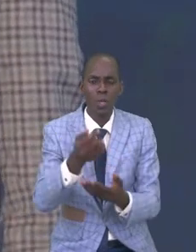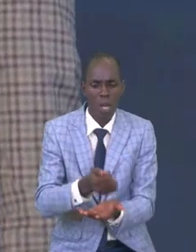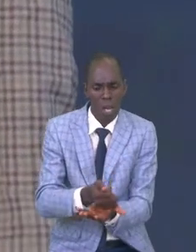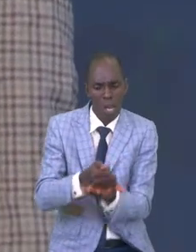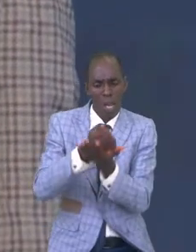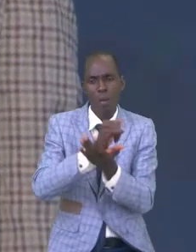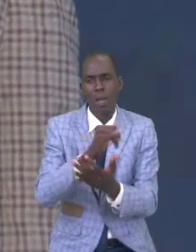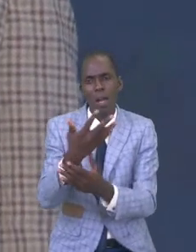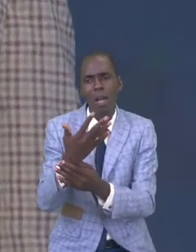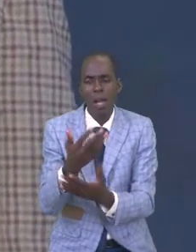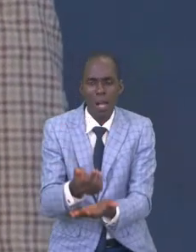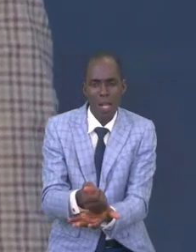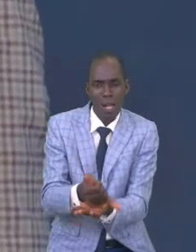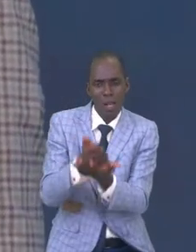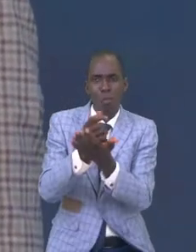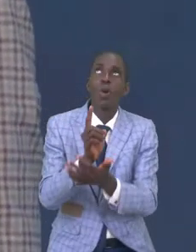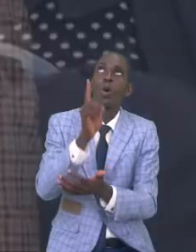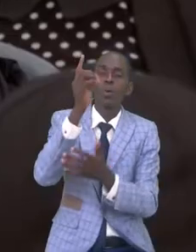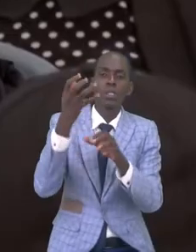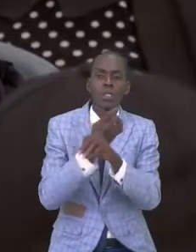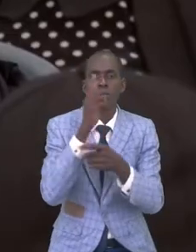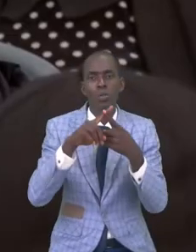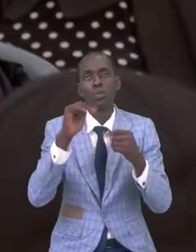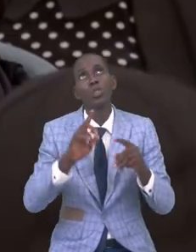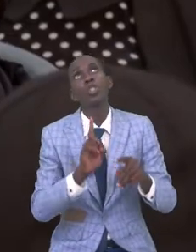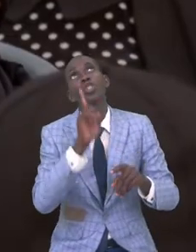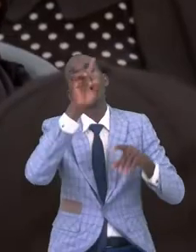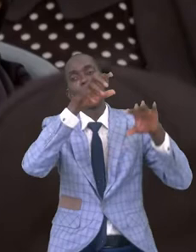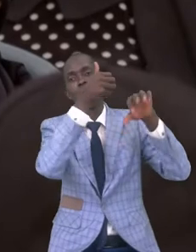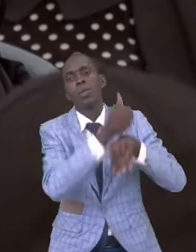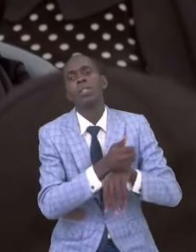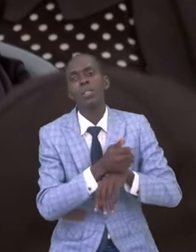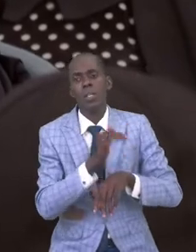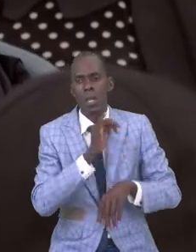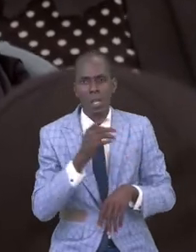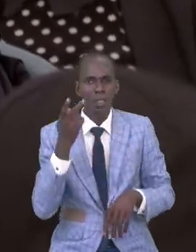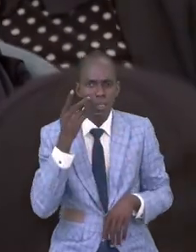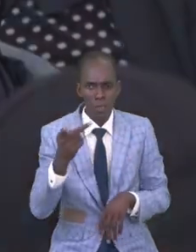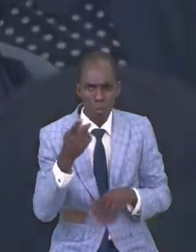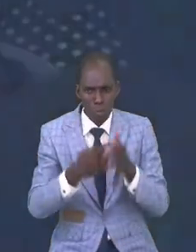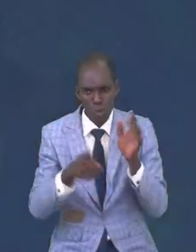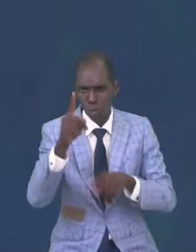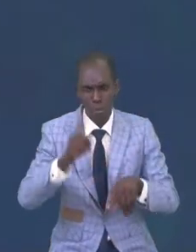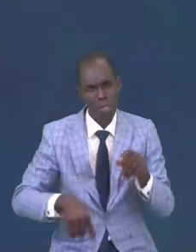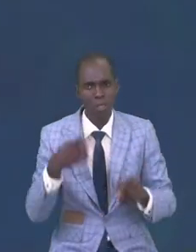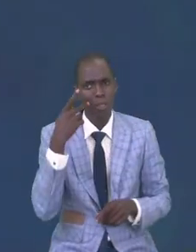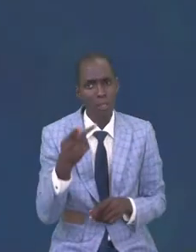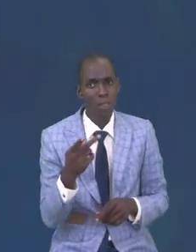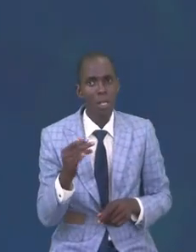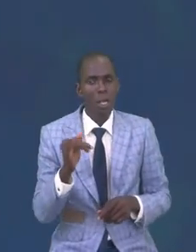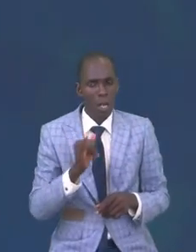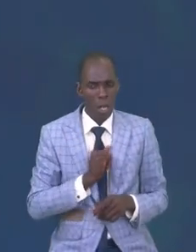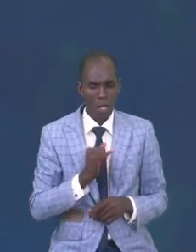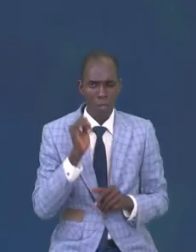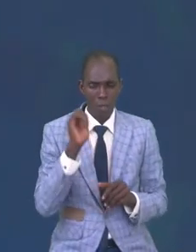you up and get you to the mountain. Amen. I see in you what you cannot see. I sense in